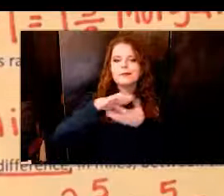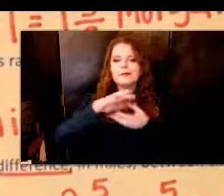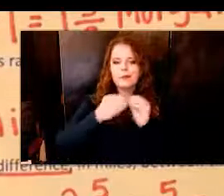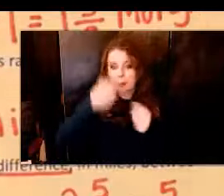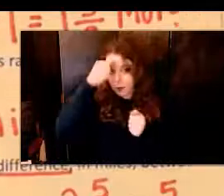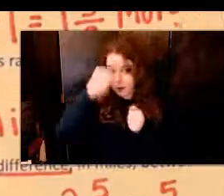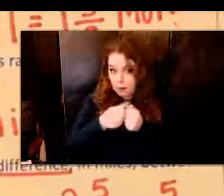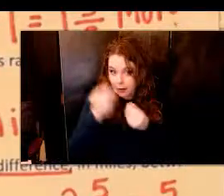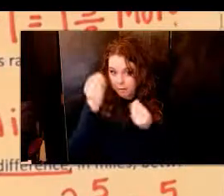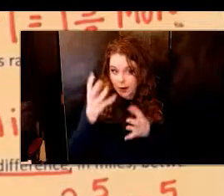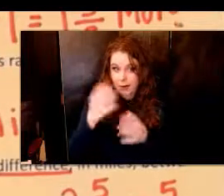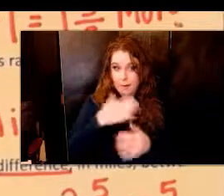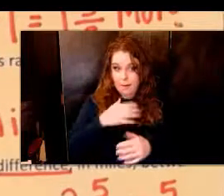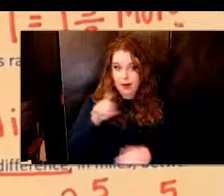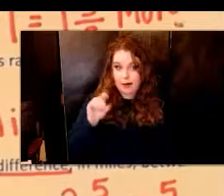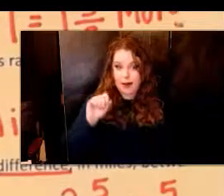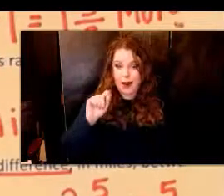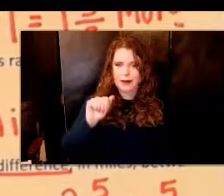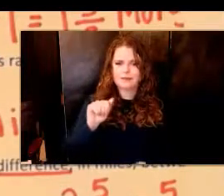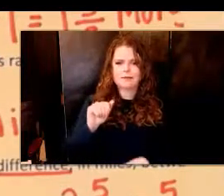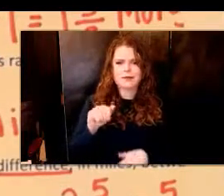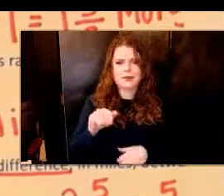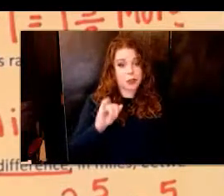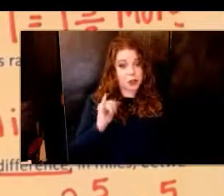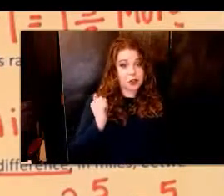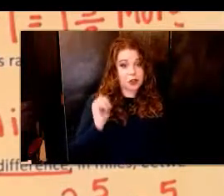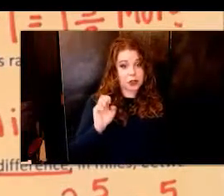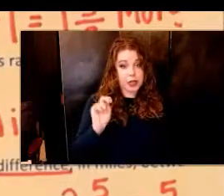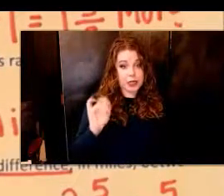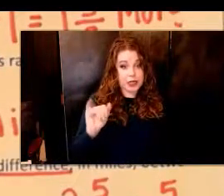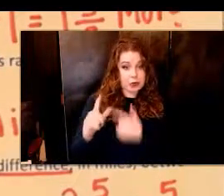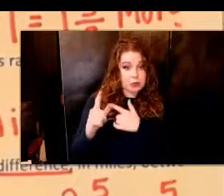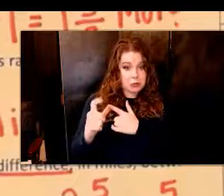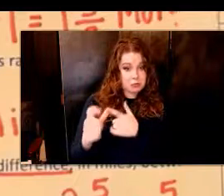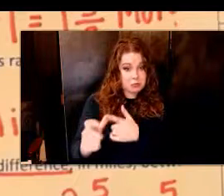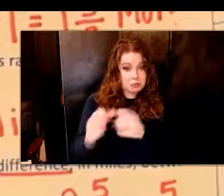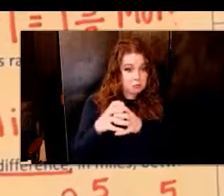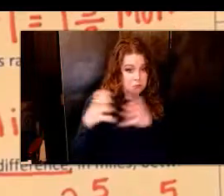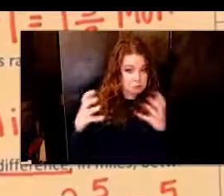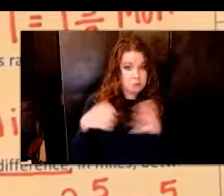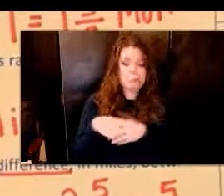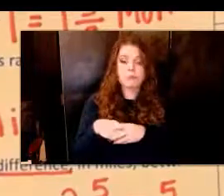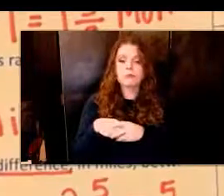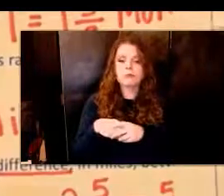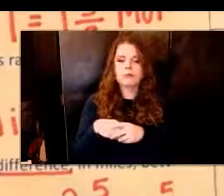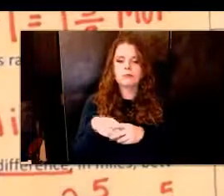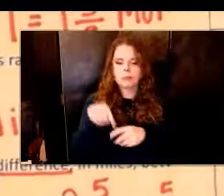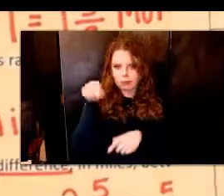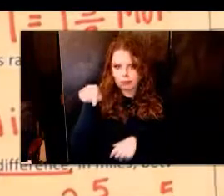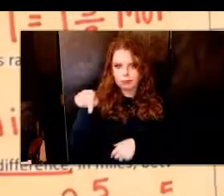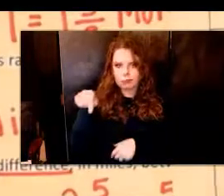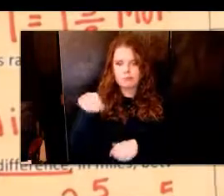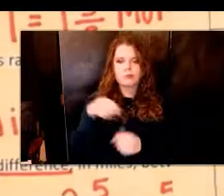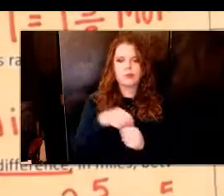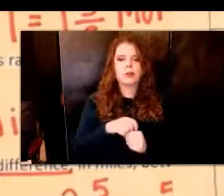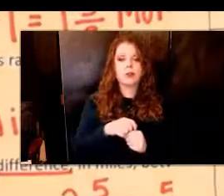my information here for my data, I need to figure out how far Jenny ran. And here's Jenny right here. She ran